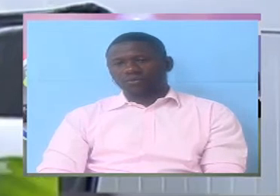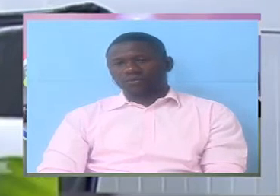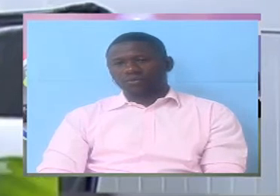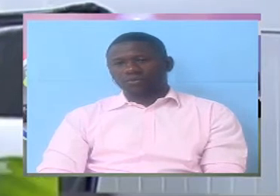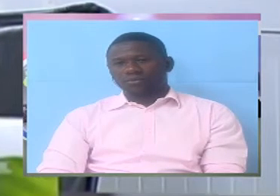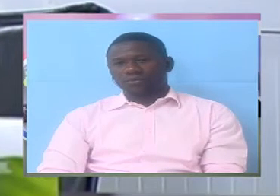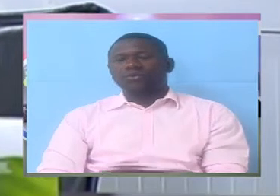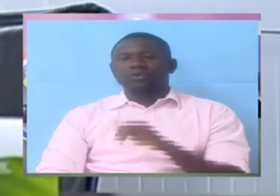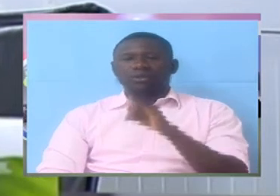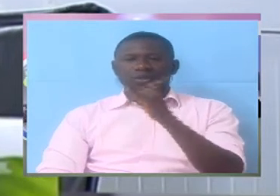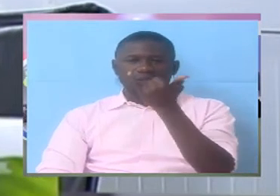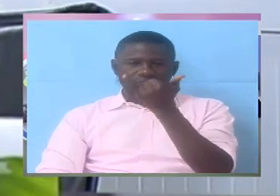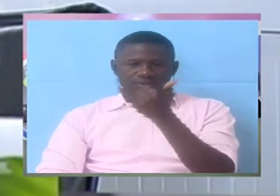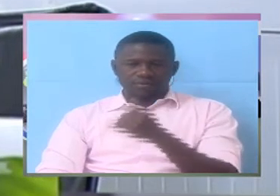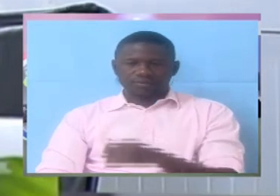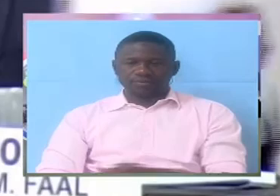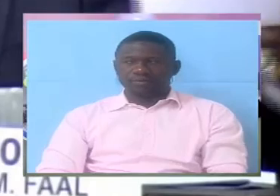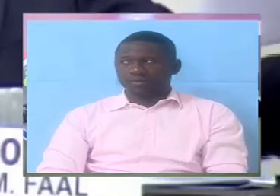Yes. Ah.